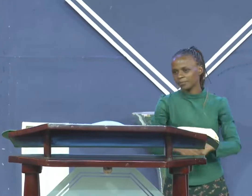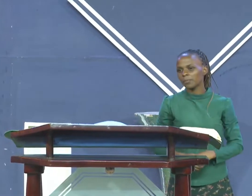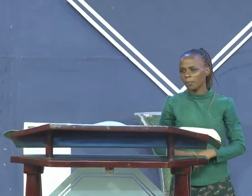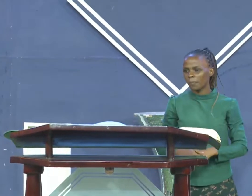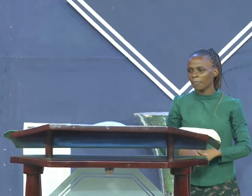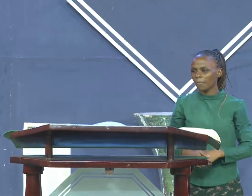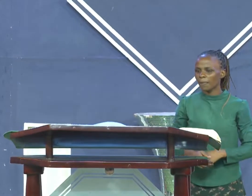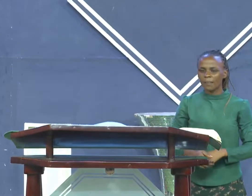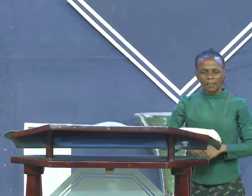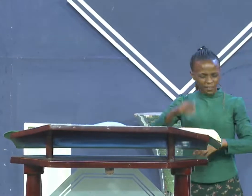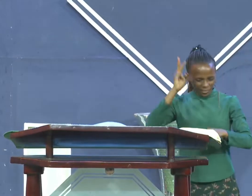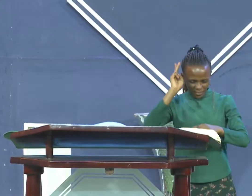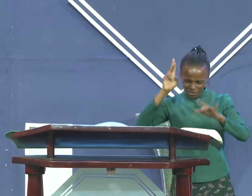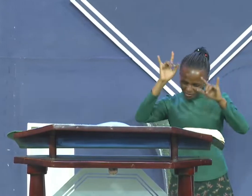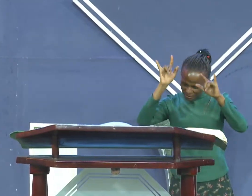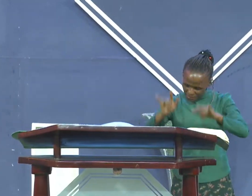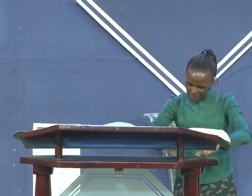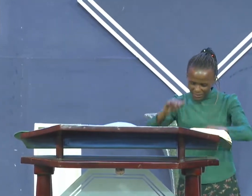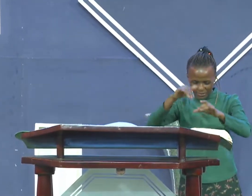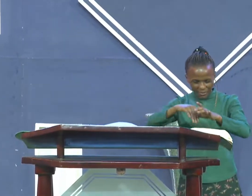that you should stay in one place.